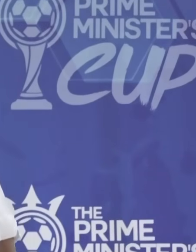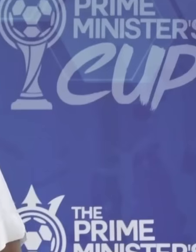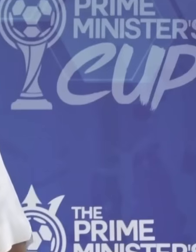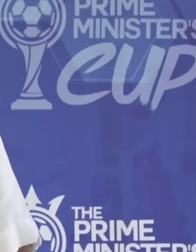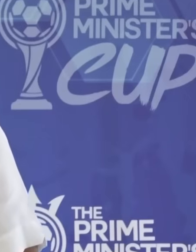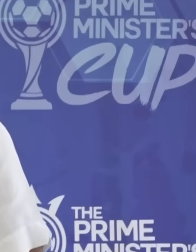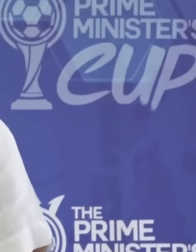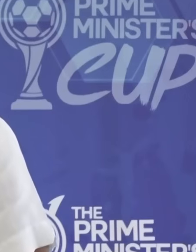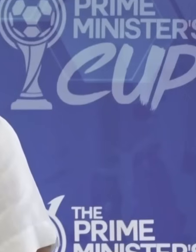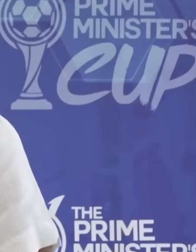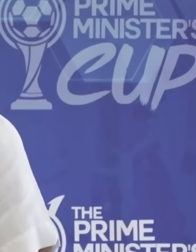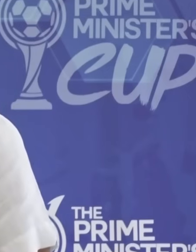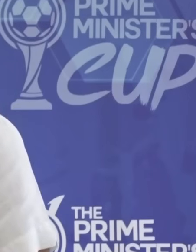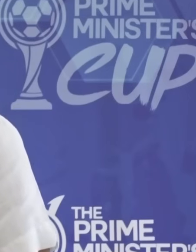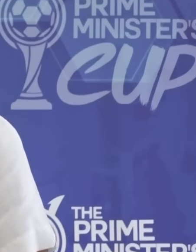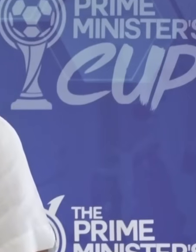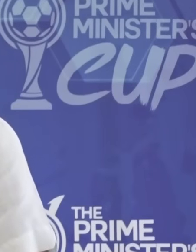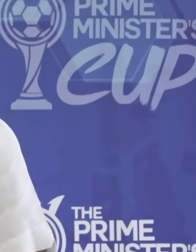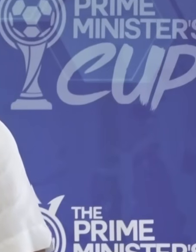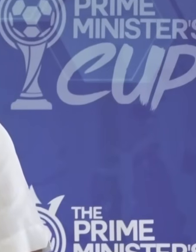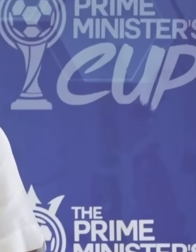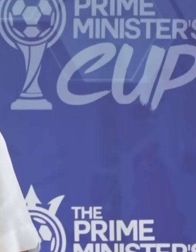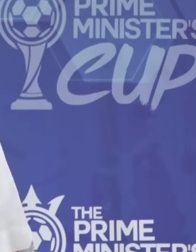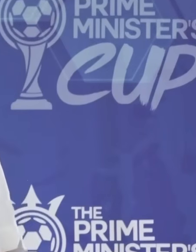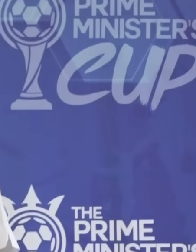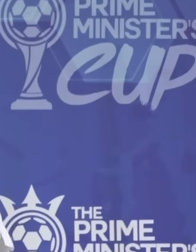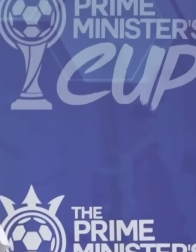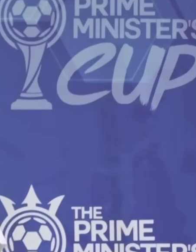engagement through media, digital platforms and community outreach.